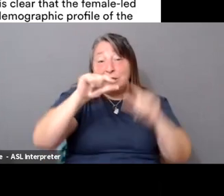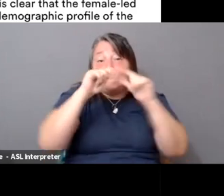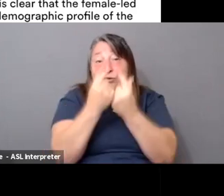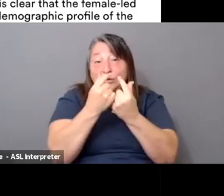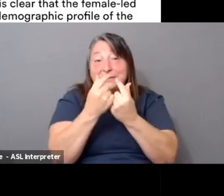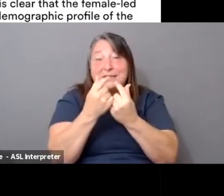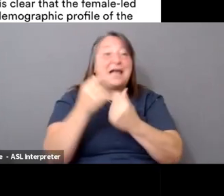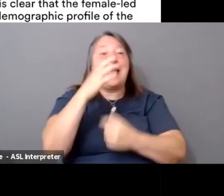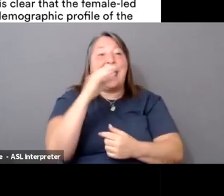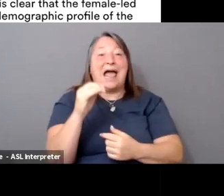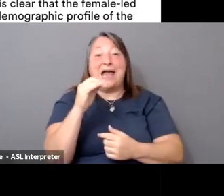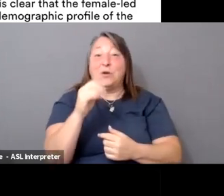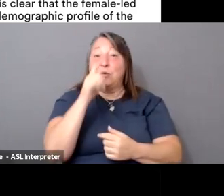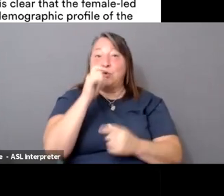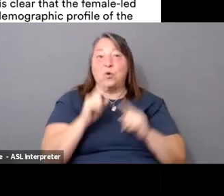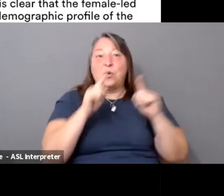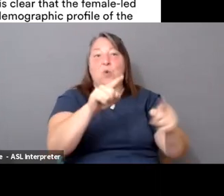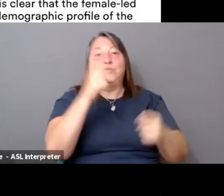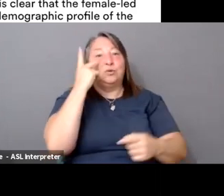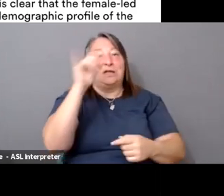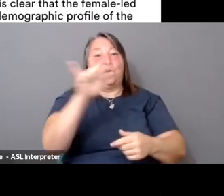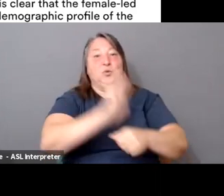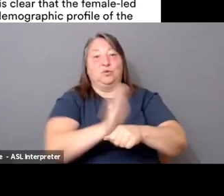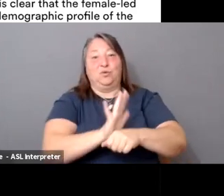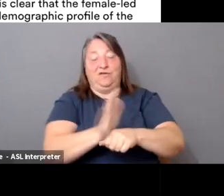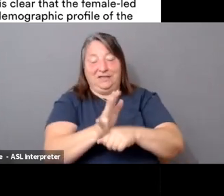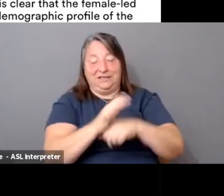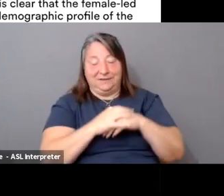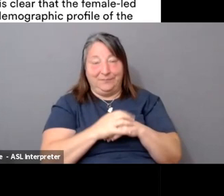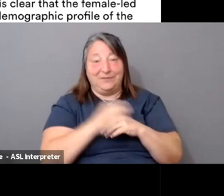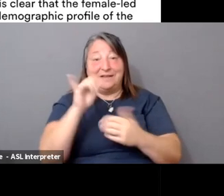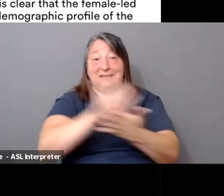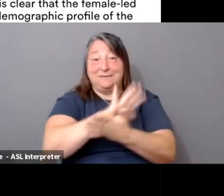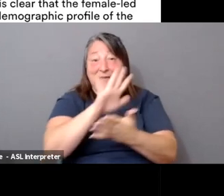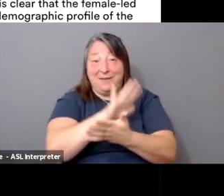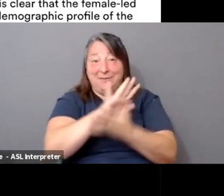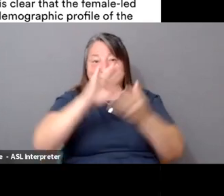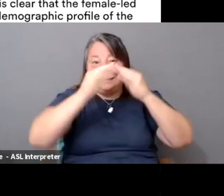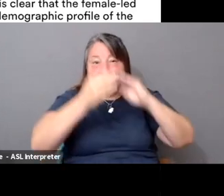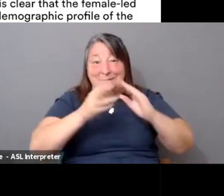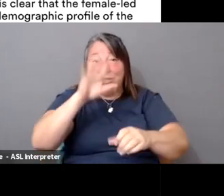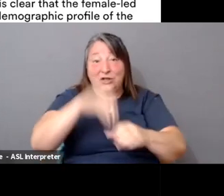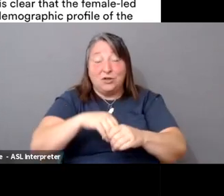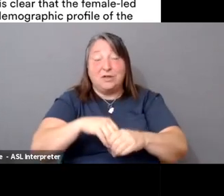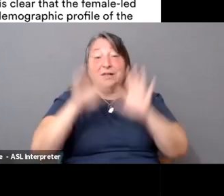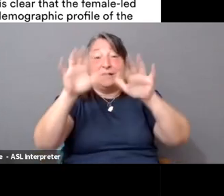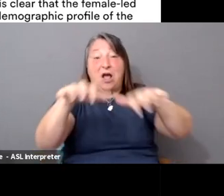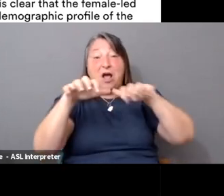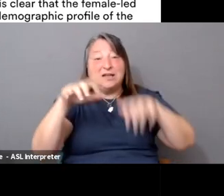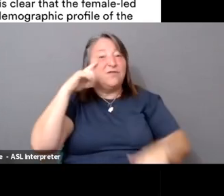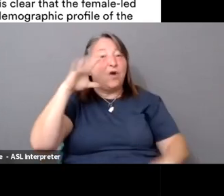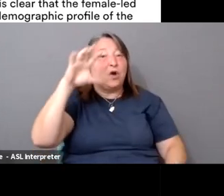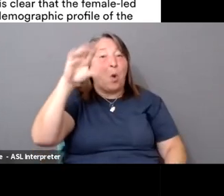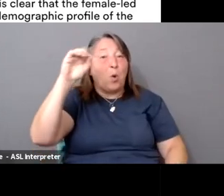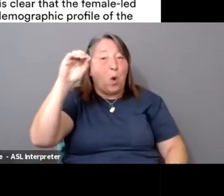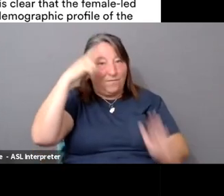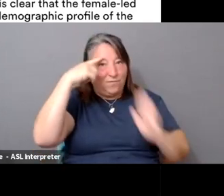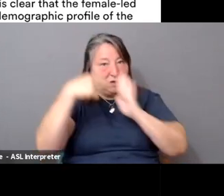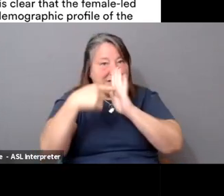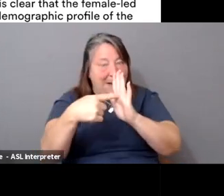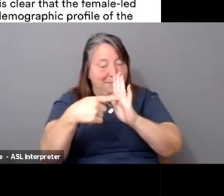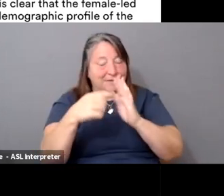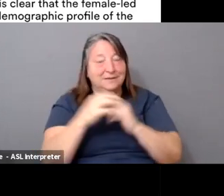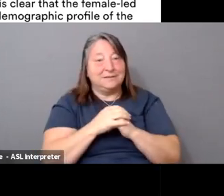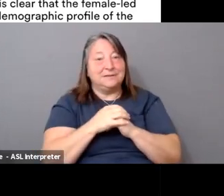of the corresponding group. This paper's insights included the audience for Coco, for example, benefiting by